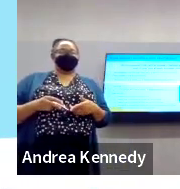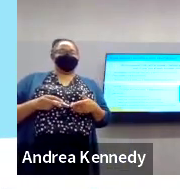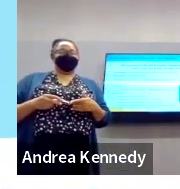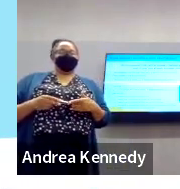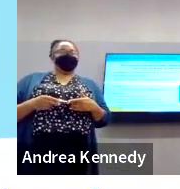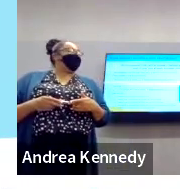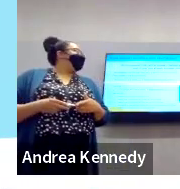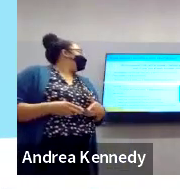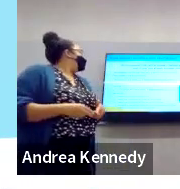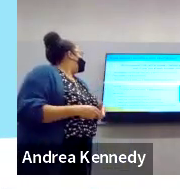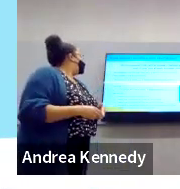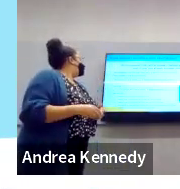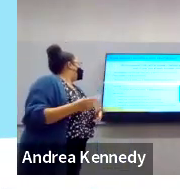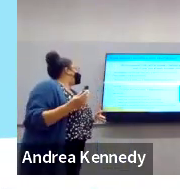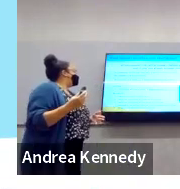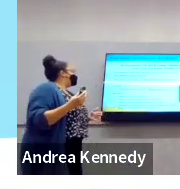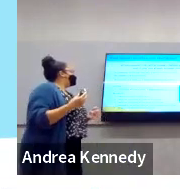is accurate,